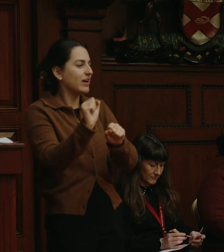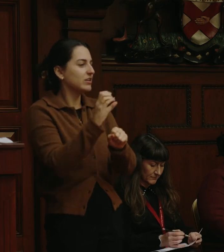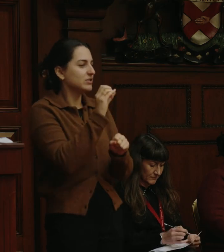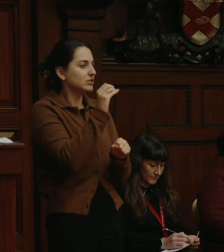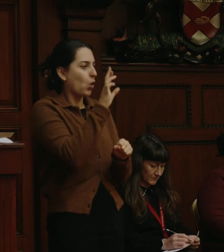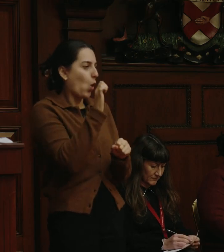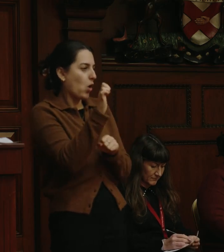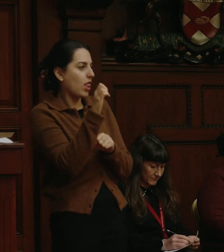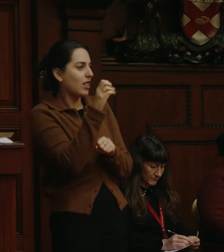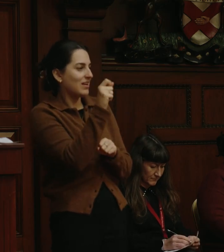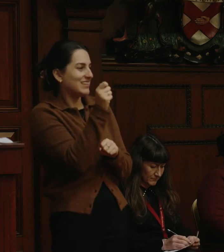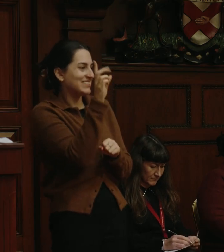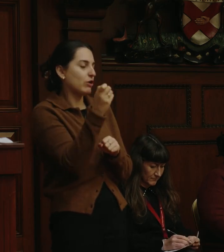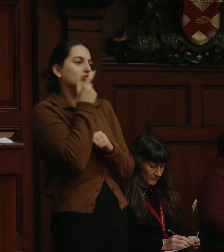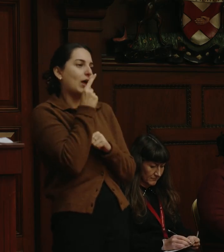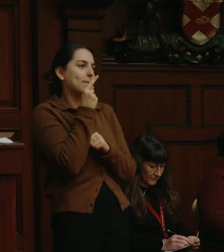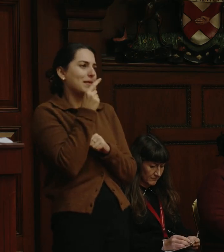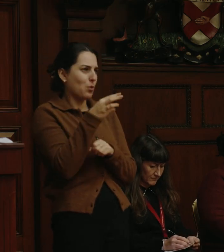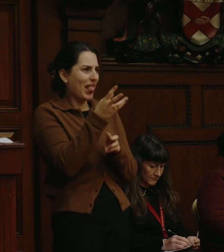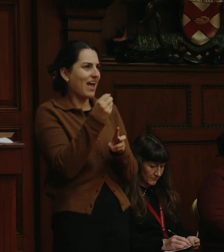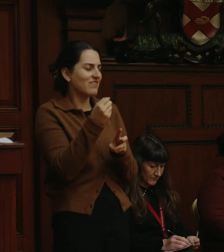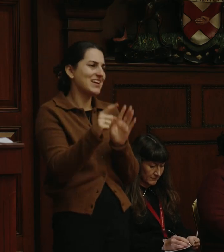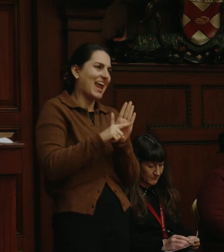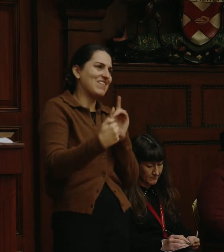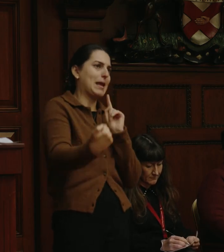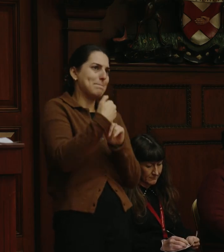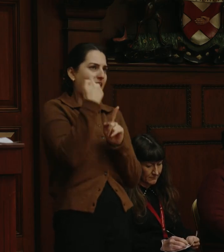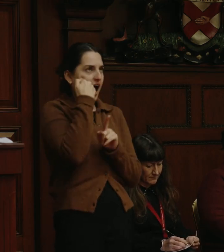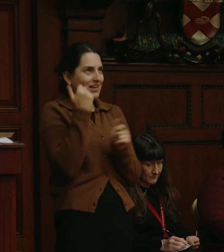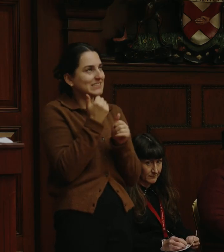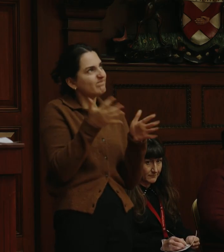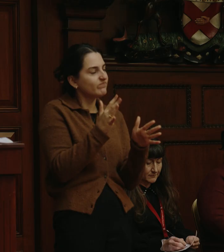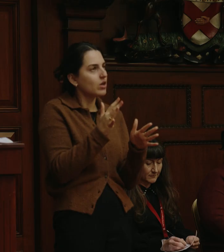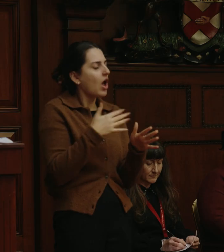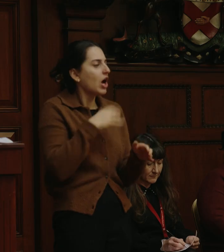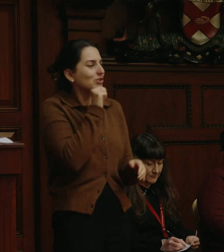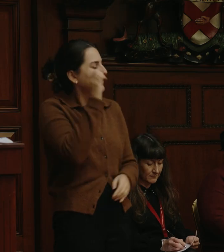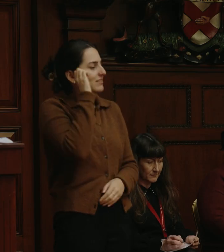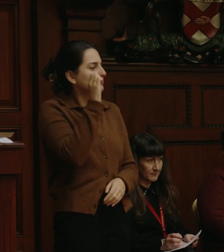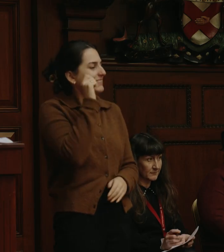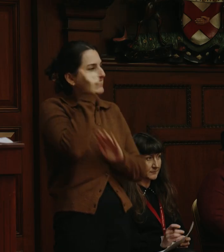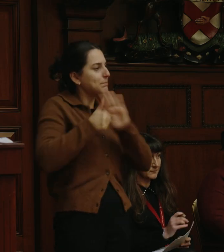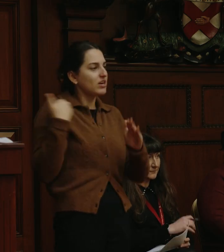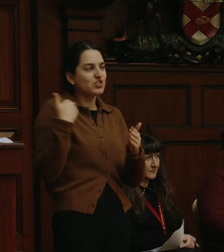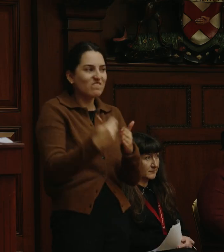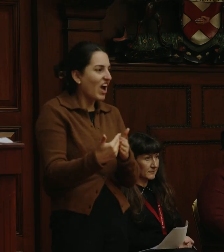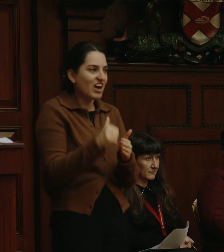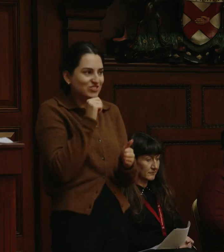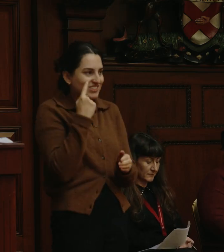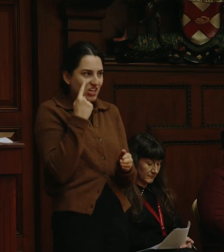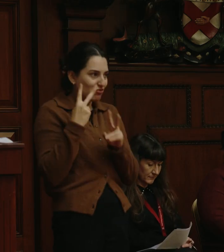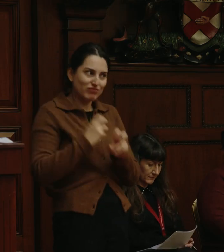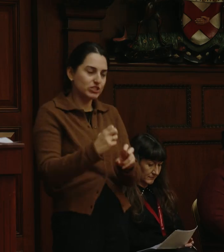steroids, reducing dose, does that have a negative impact on eye symptoms? Not that I've experienced,